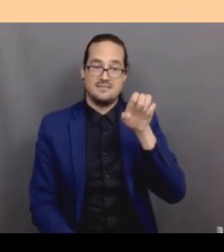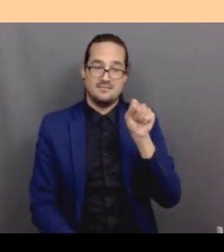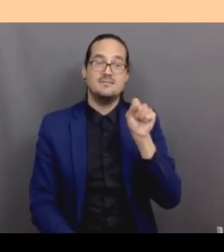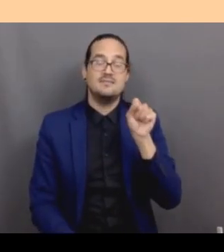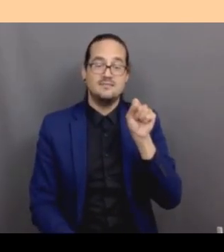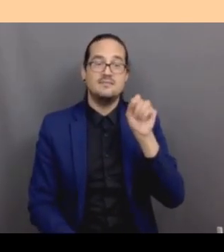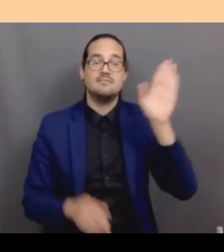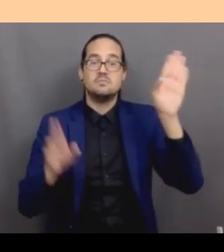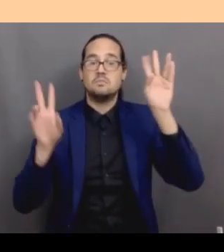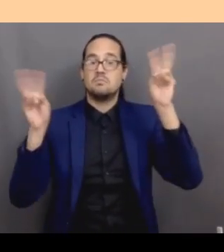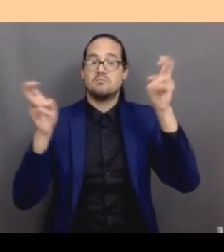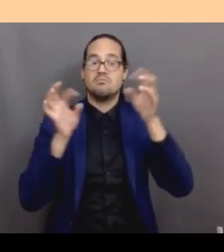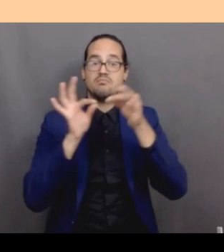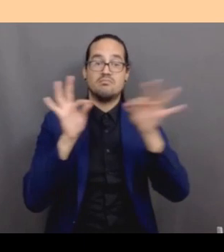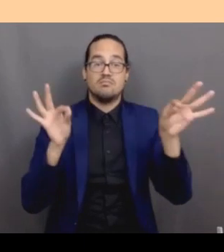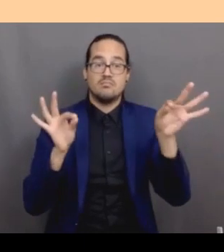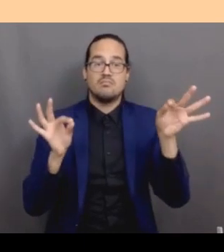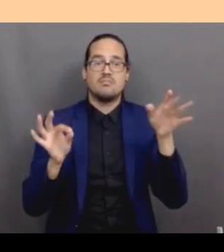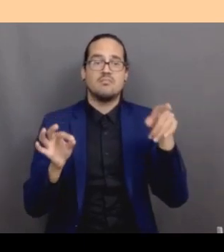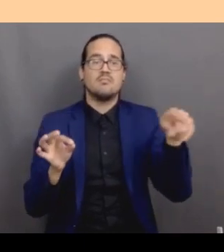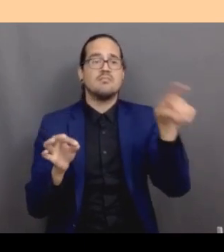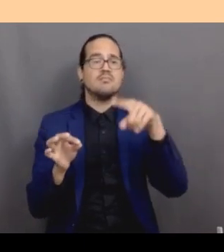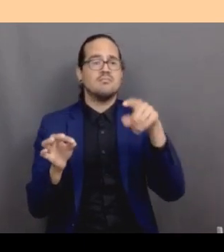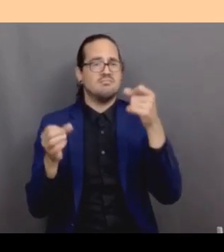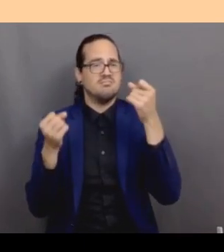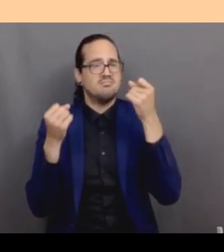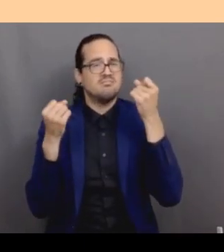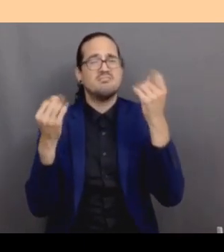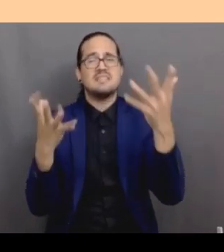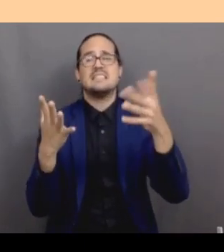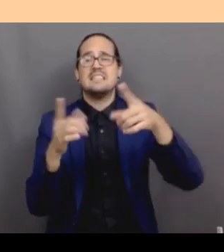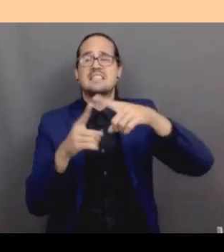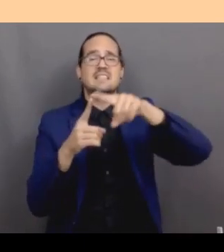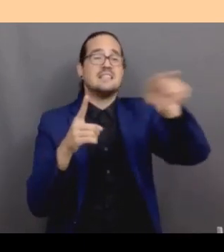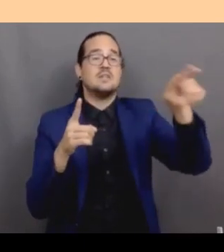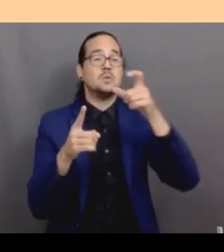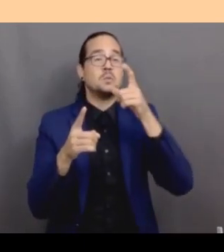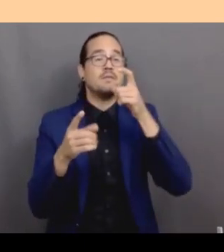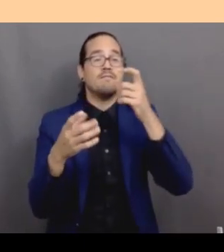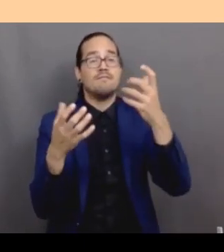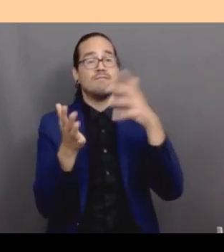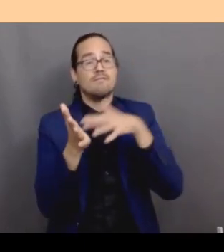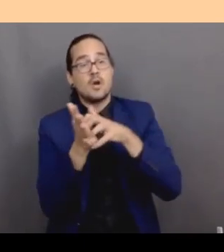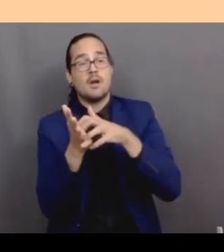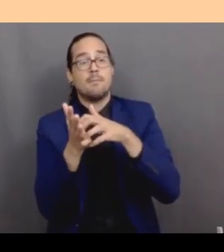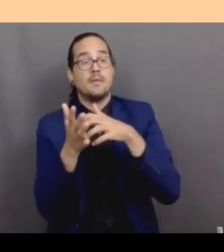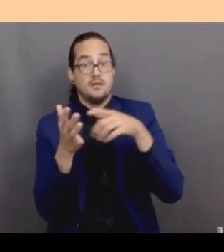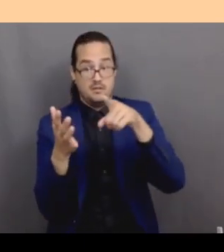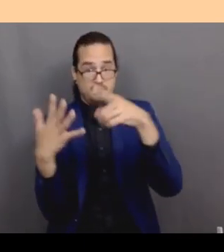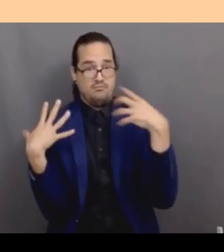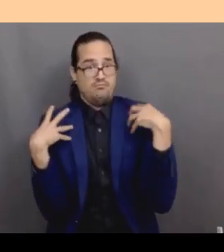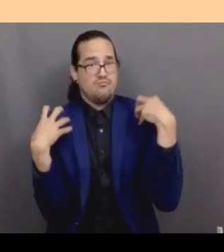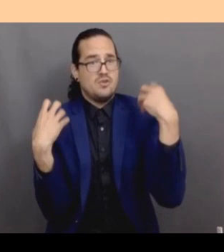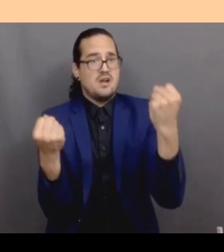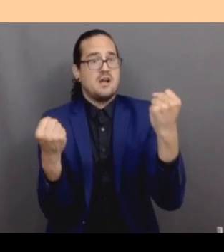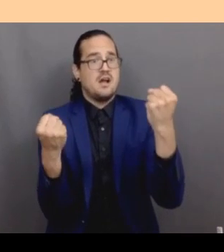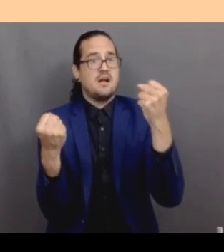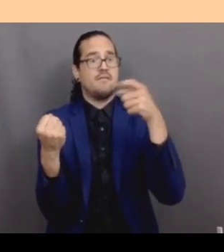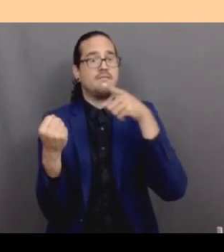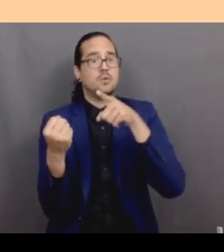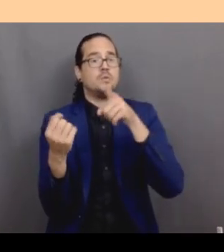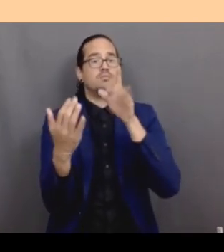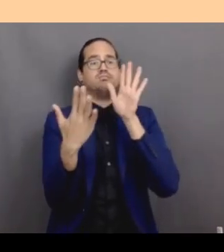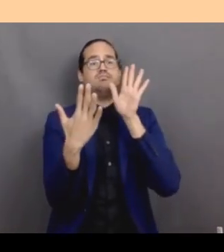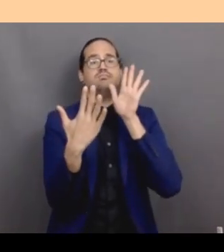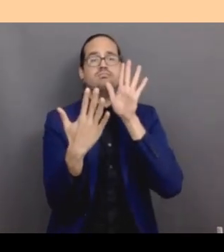brave, and you're resilient, and you can beat the odds, and you will rise and you'll make it. And I want to say thank you for all of